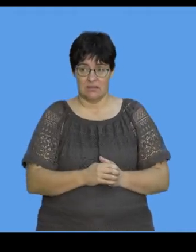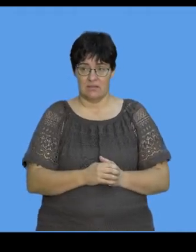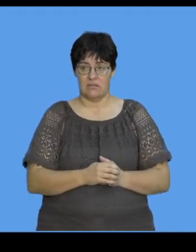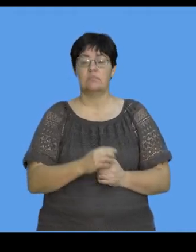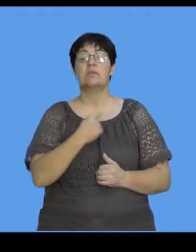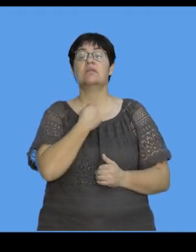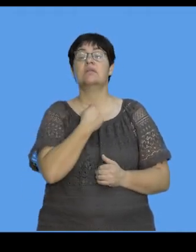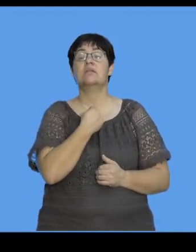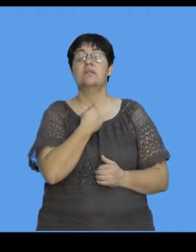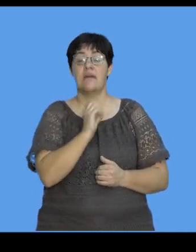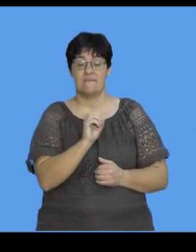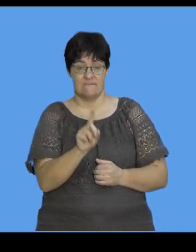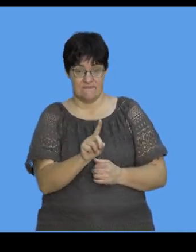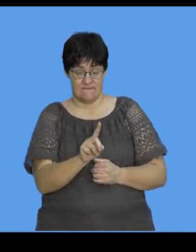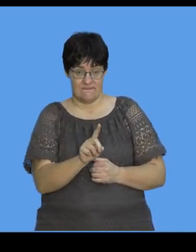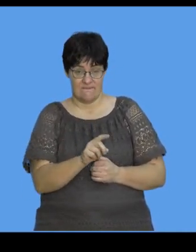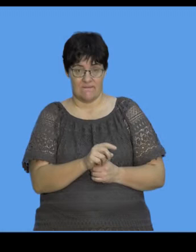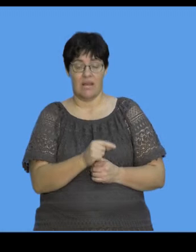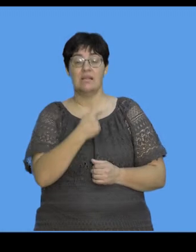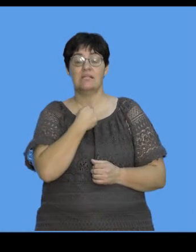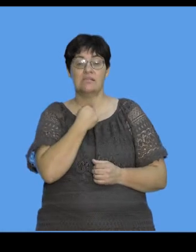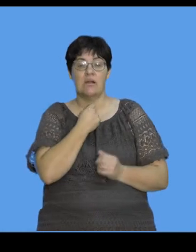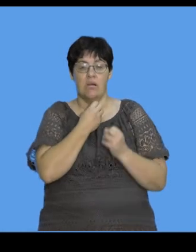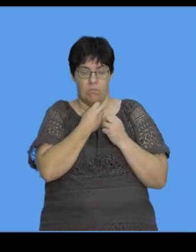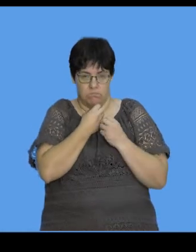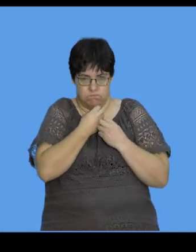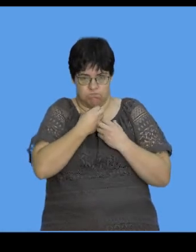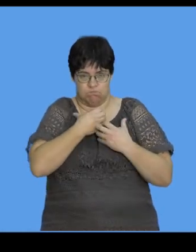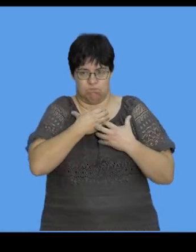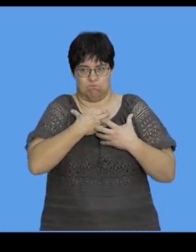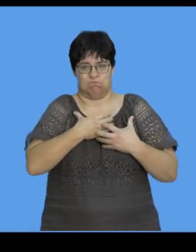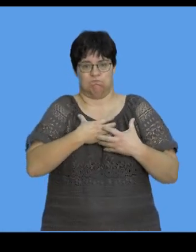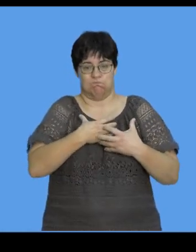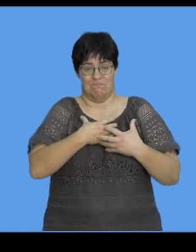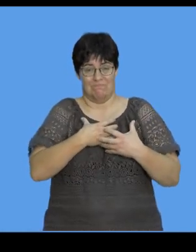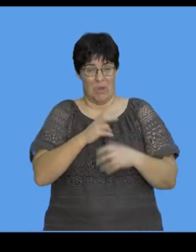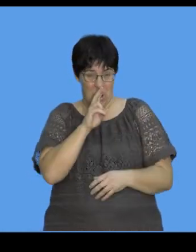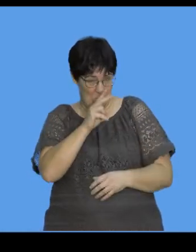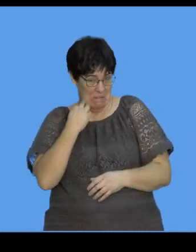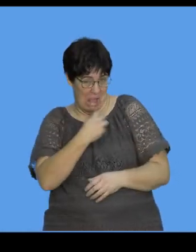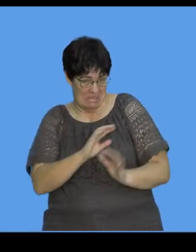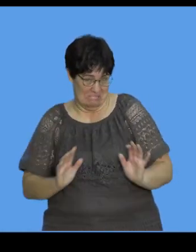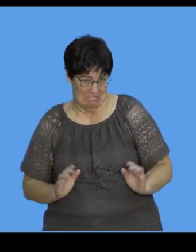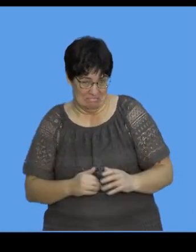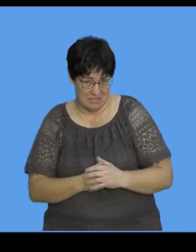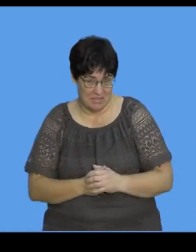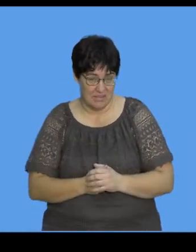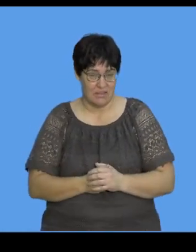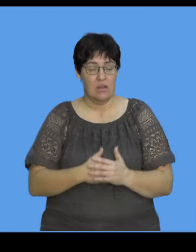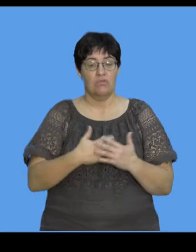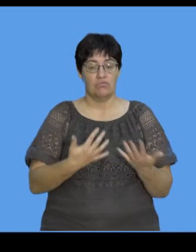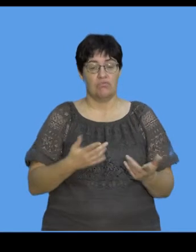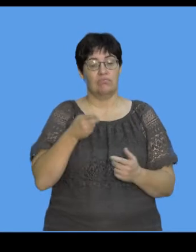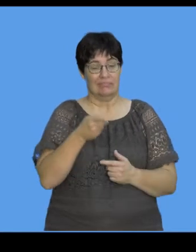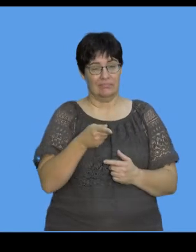the thyroid is? That gland swells up like that. Doesn't look very nice, does it? All right. So